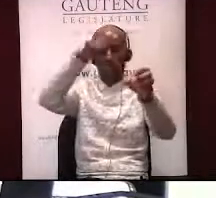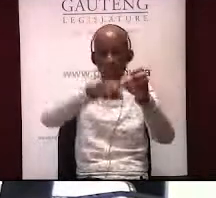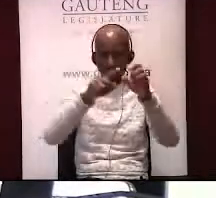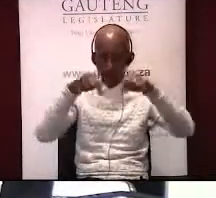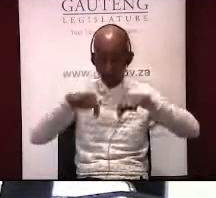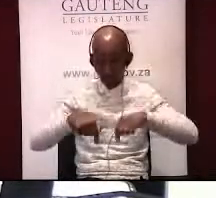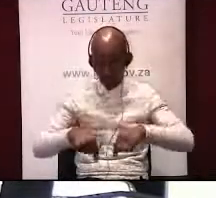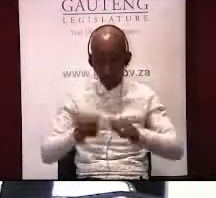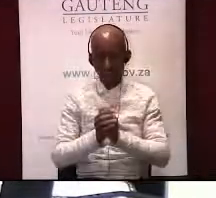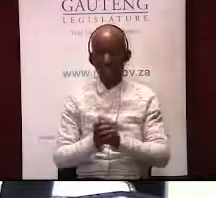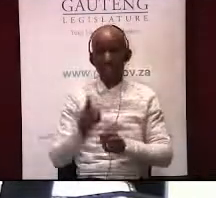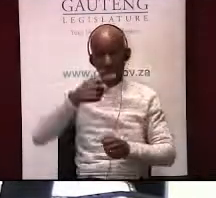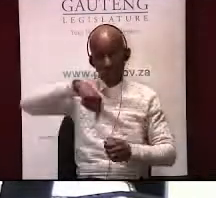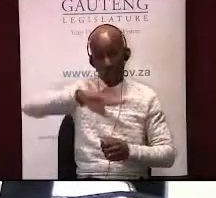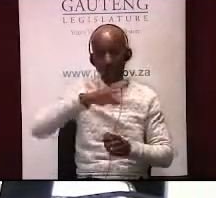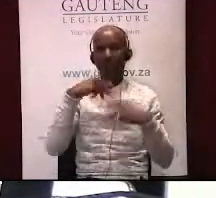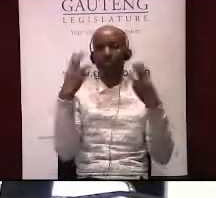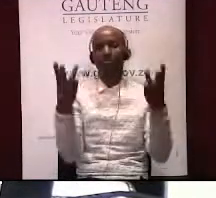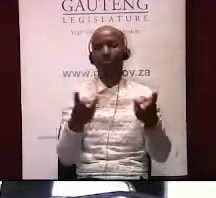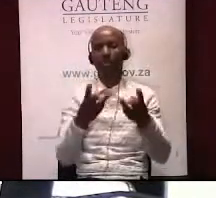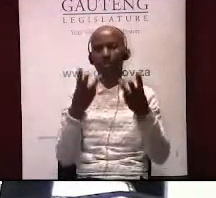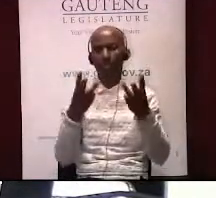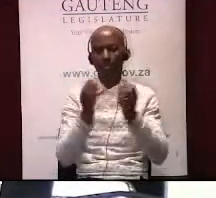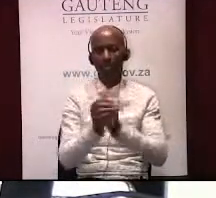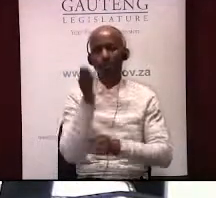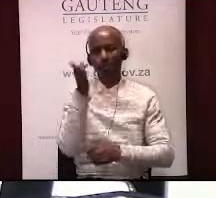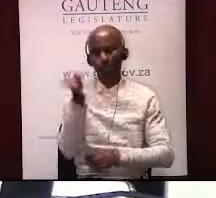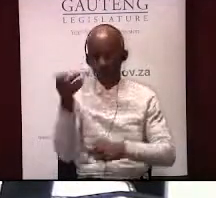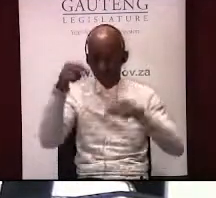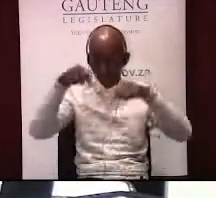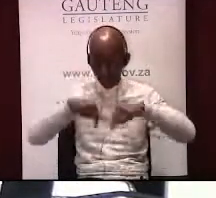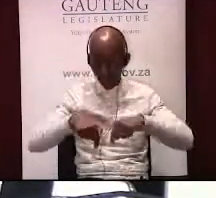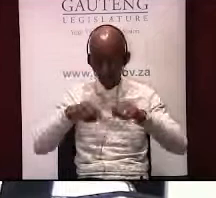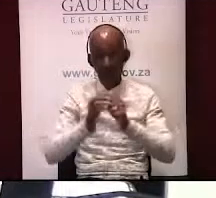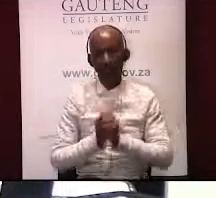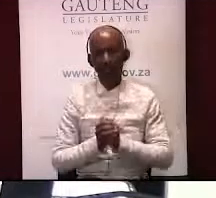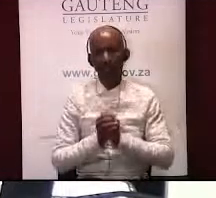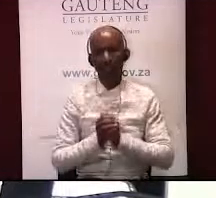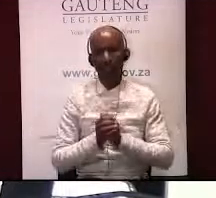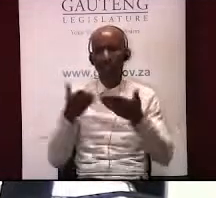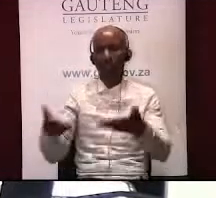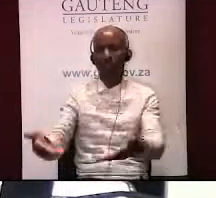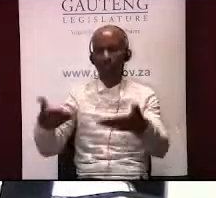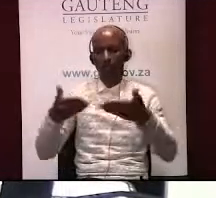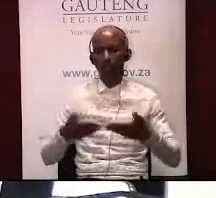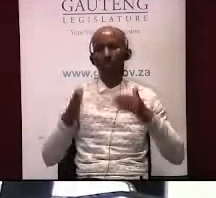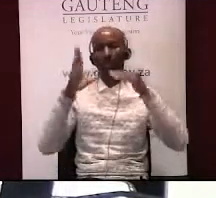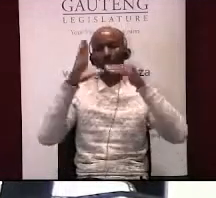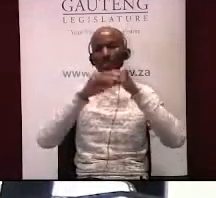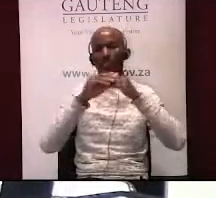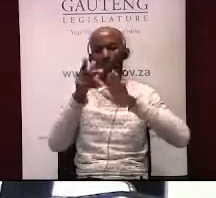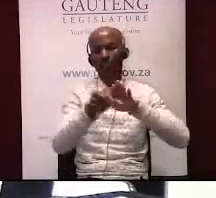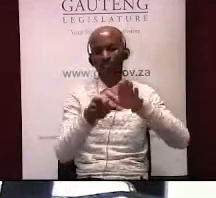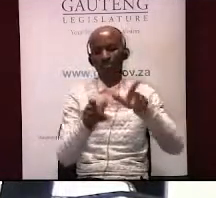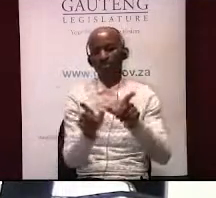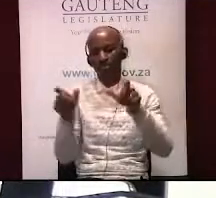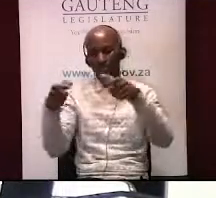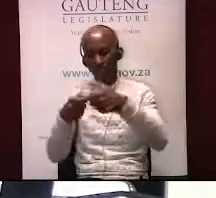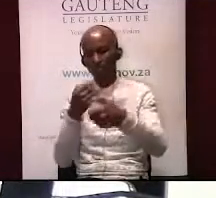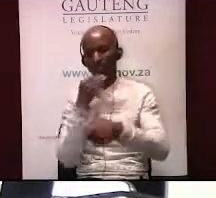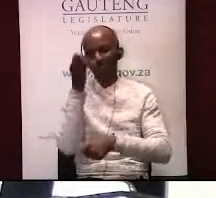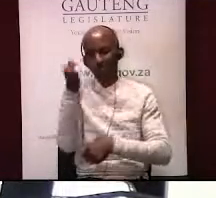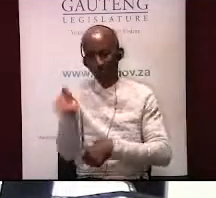today, and all our stakeholders that are present here today. Welcome members of the portfolio committee who are